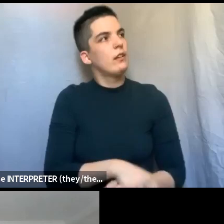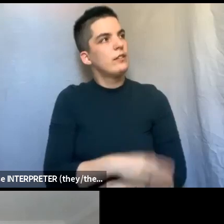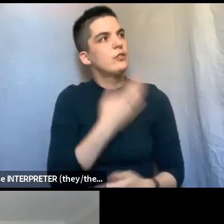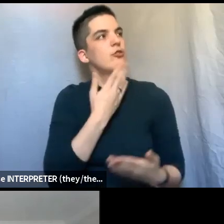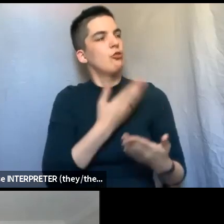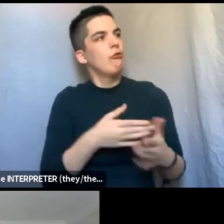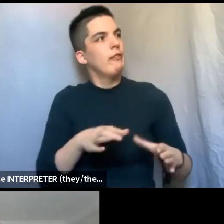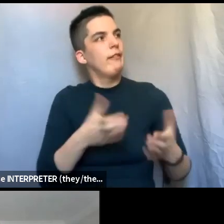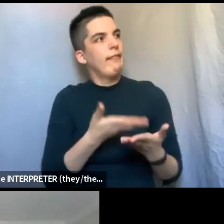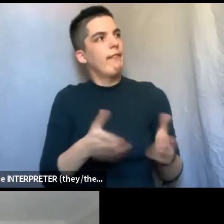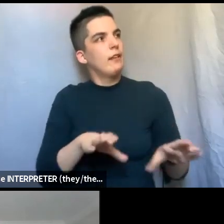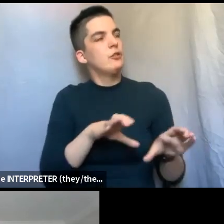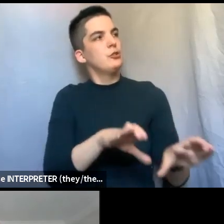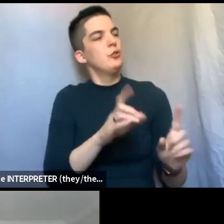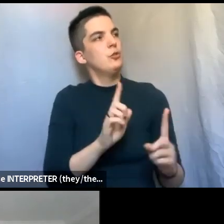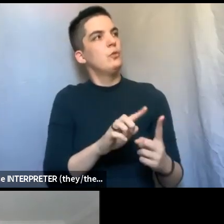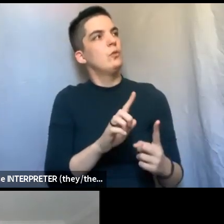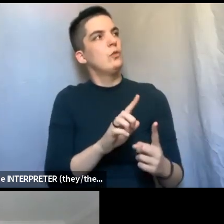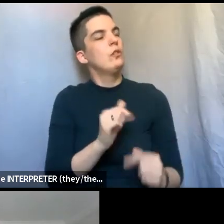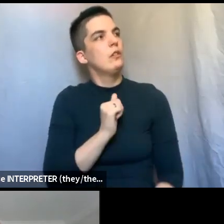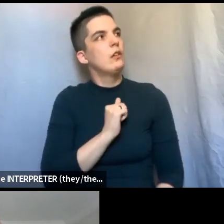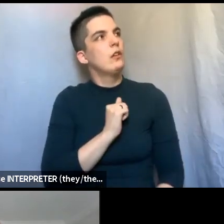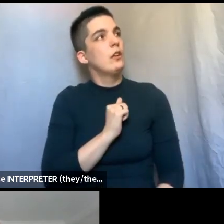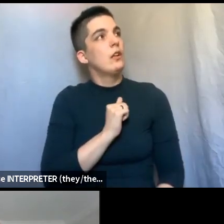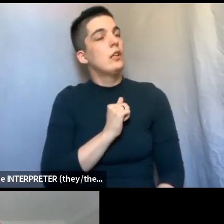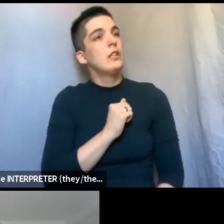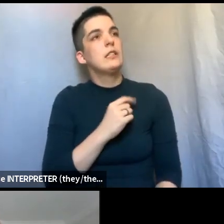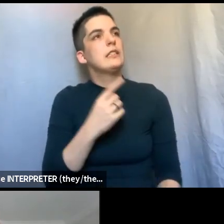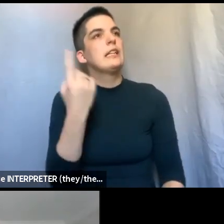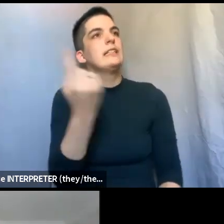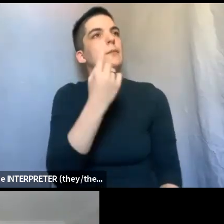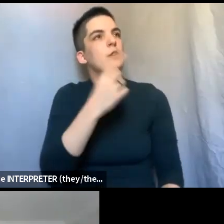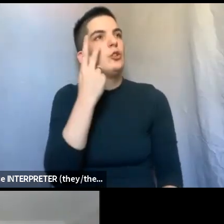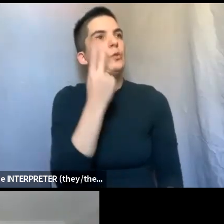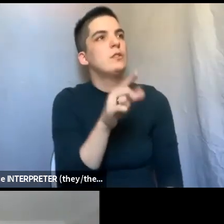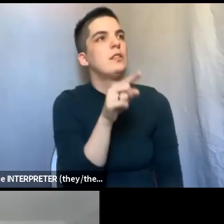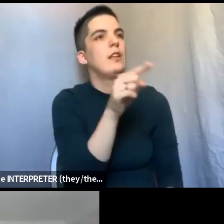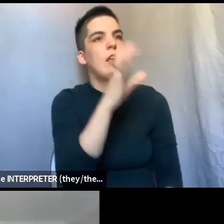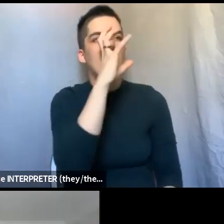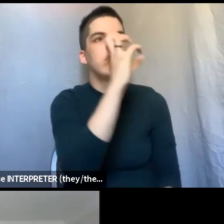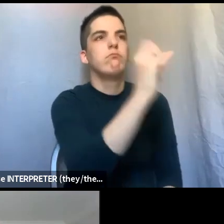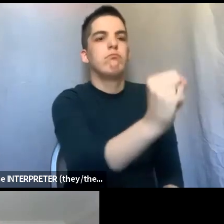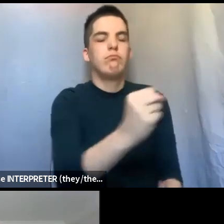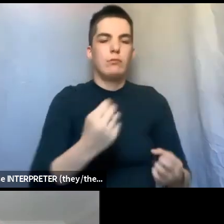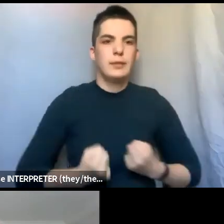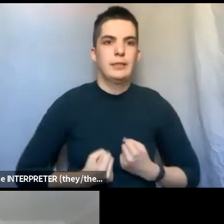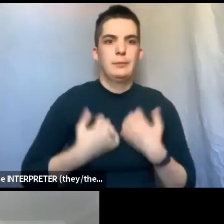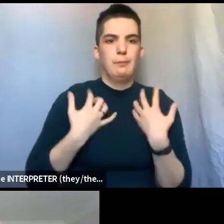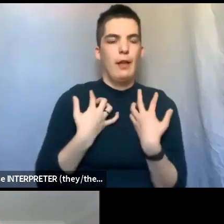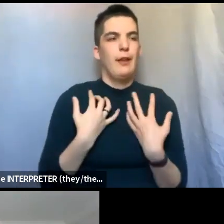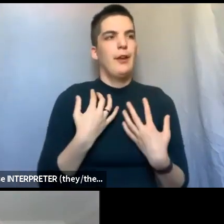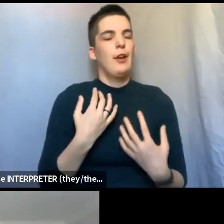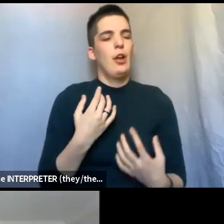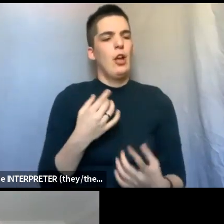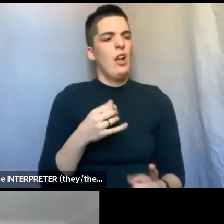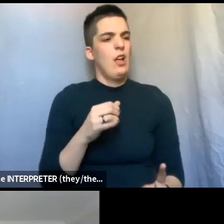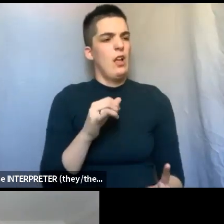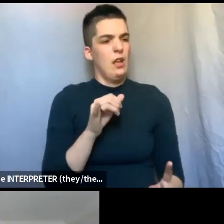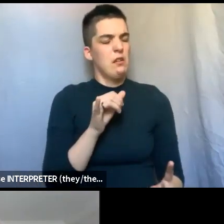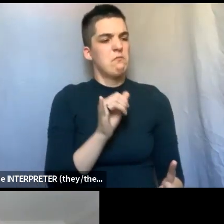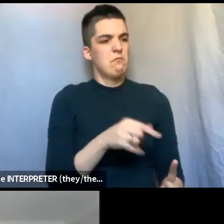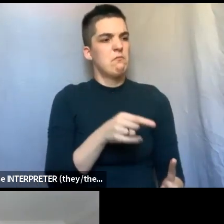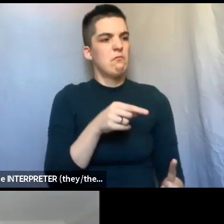something that you see will just completely turn you on. And right. Hal Prince is a great example. I didn't even think about him, because not only